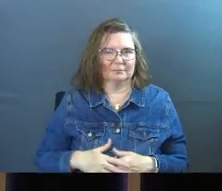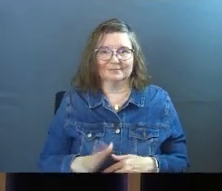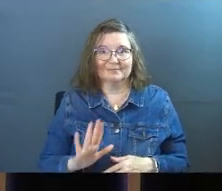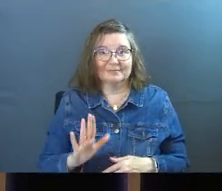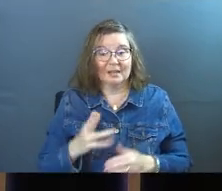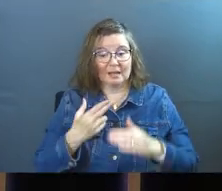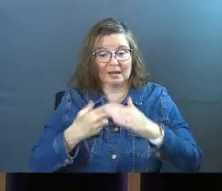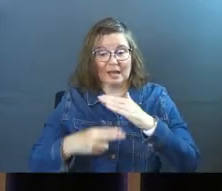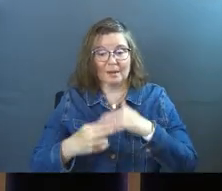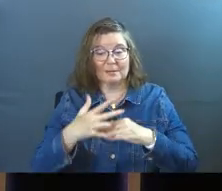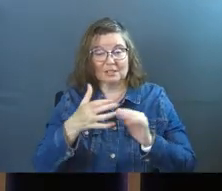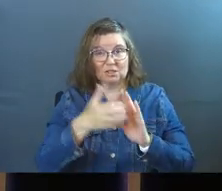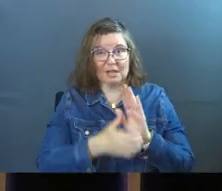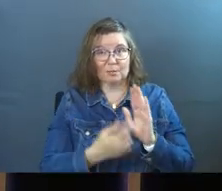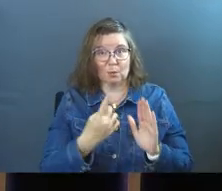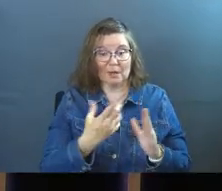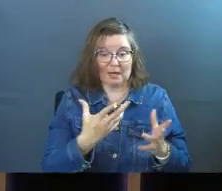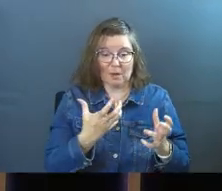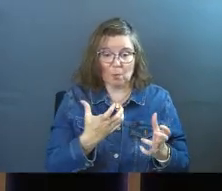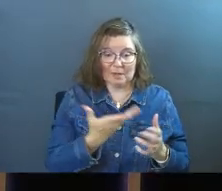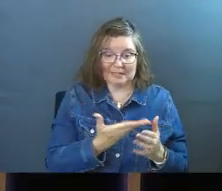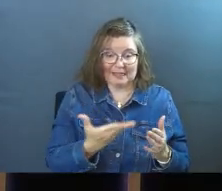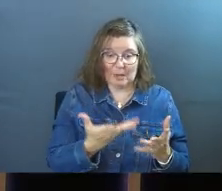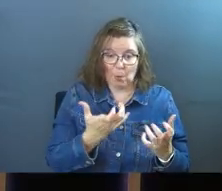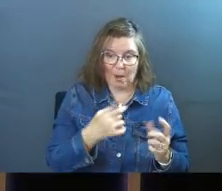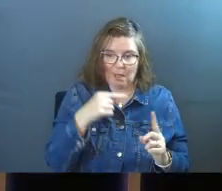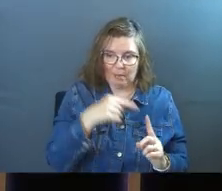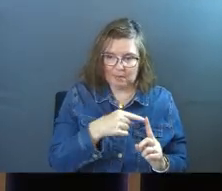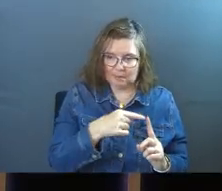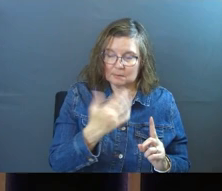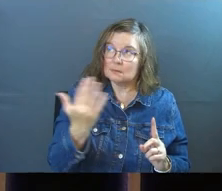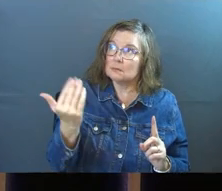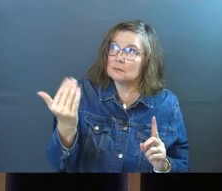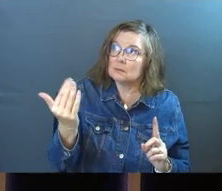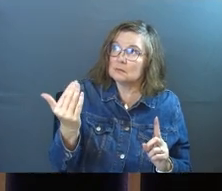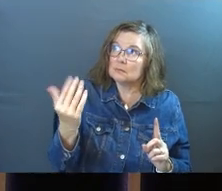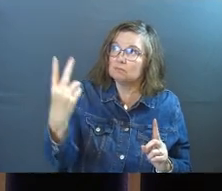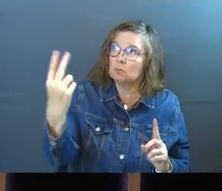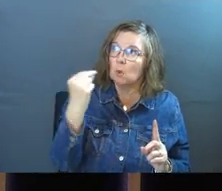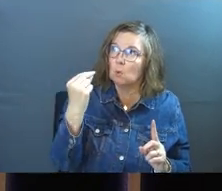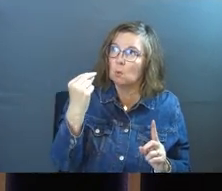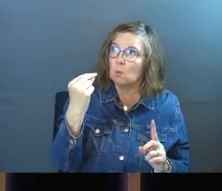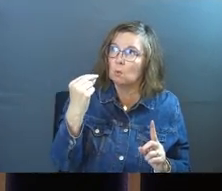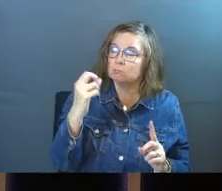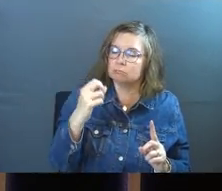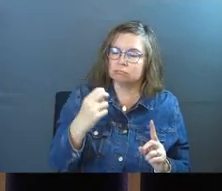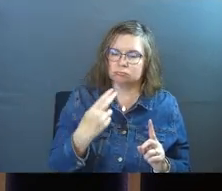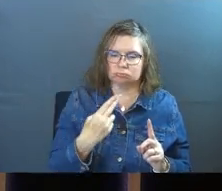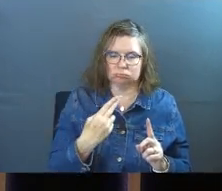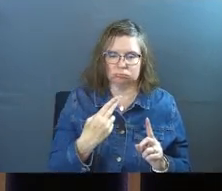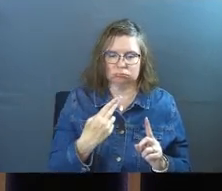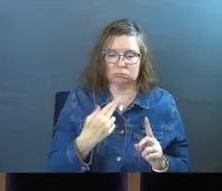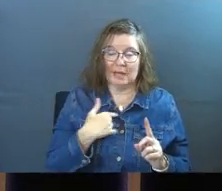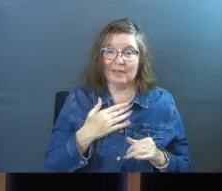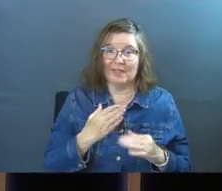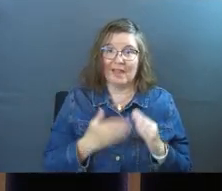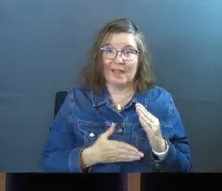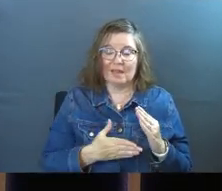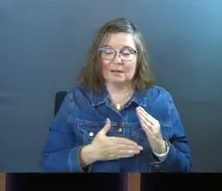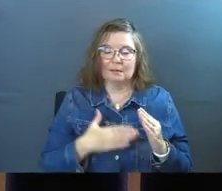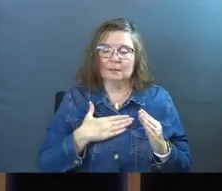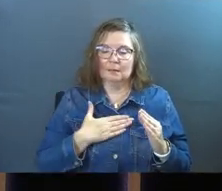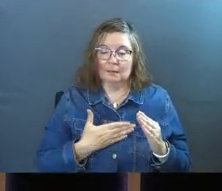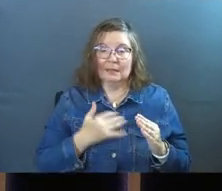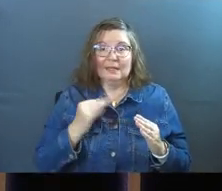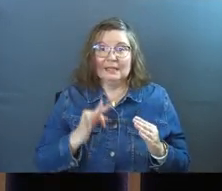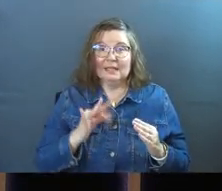Because Habakkuk comes in chapter 1 and he wants a thing from God. And he gets told no. And here he is at the very end of the book.